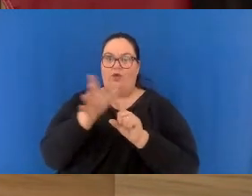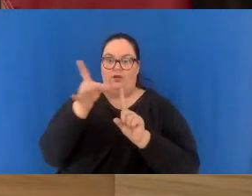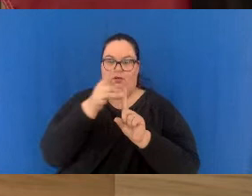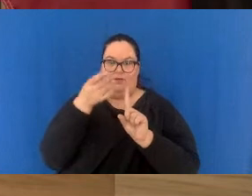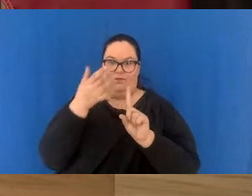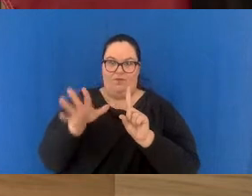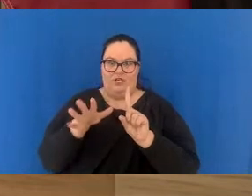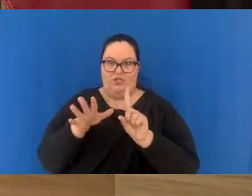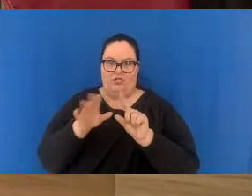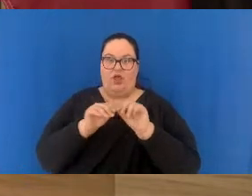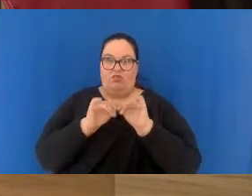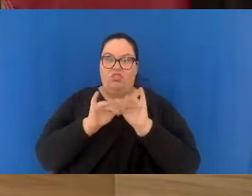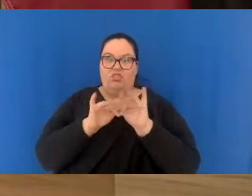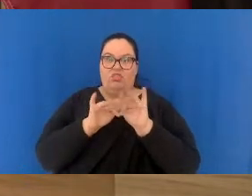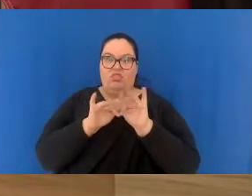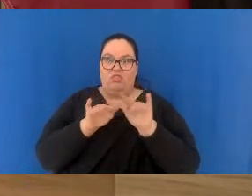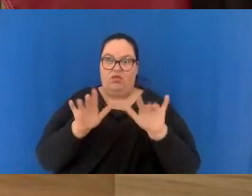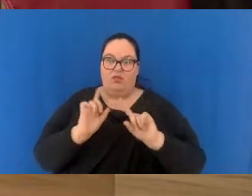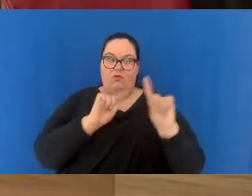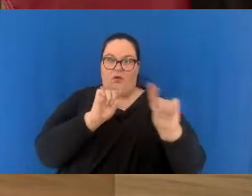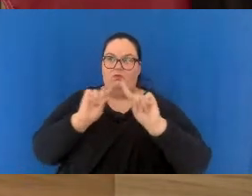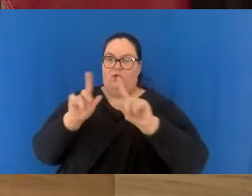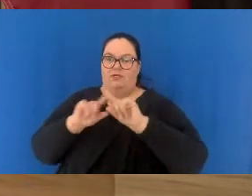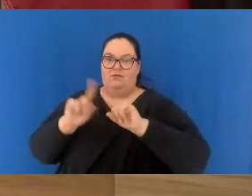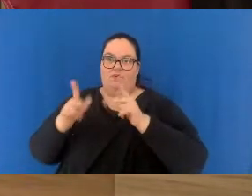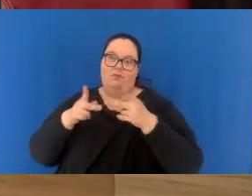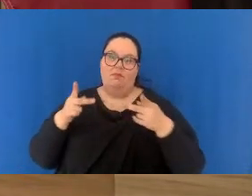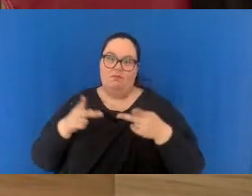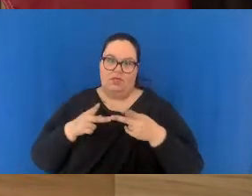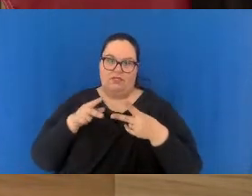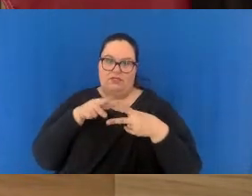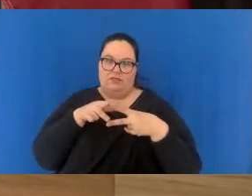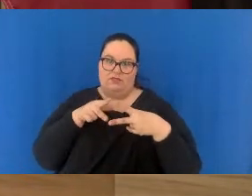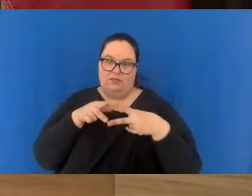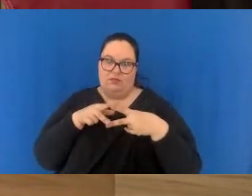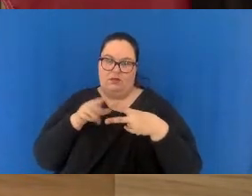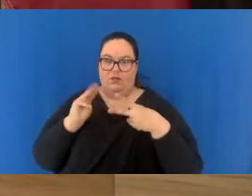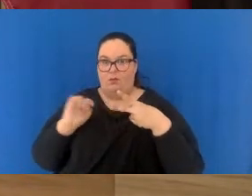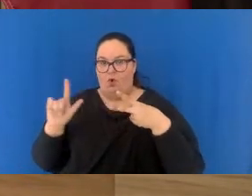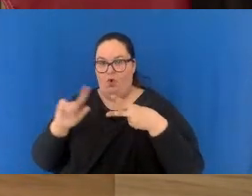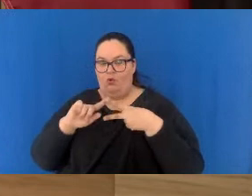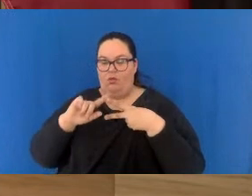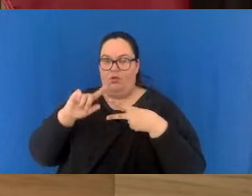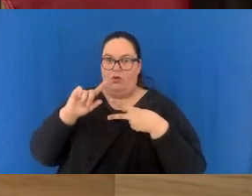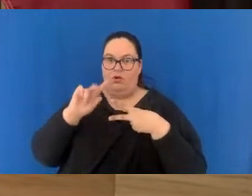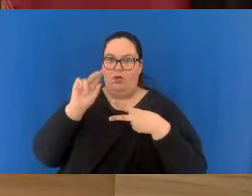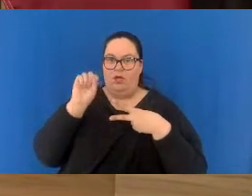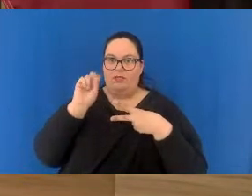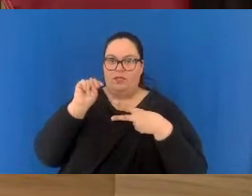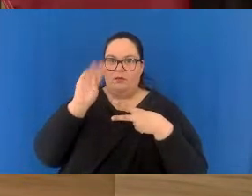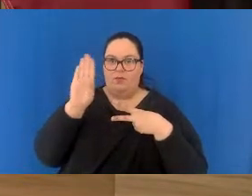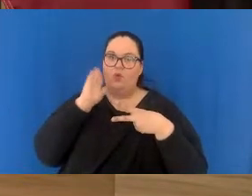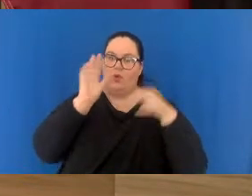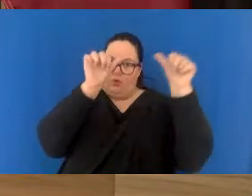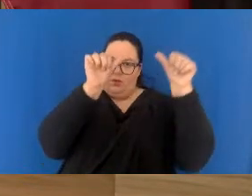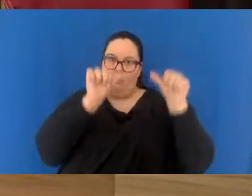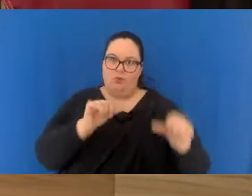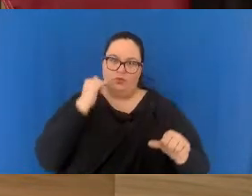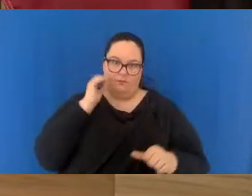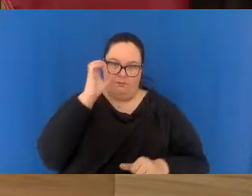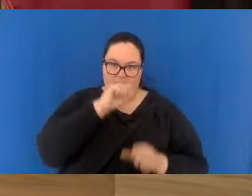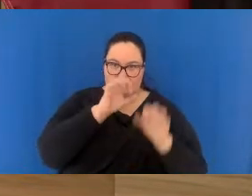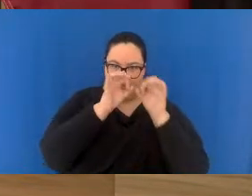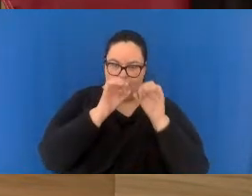and contagious attended these public spaces at those times. They will be in our press release as well, so you'll have that